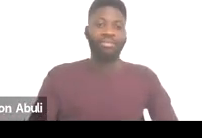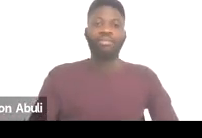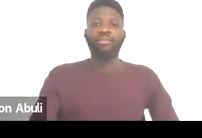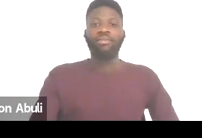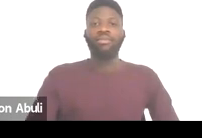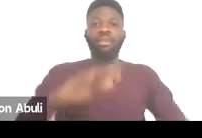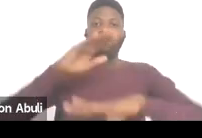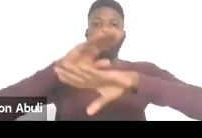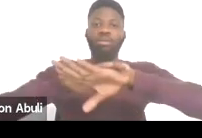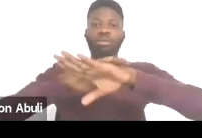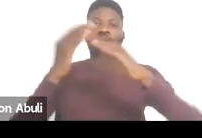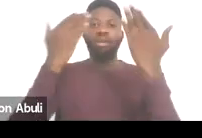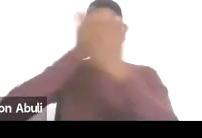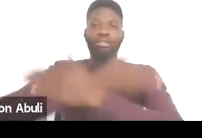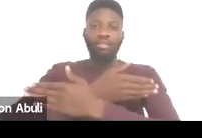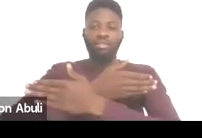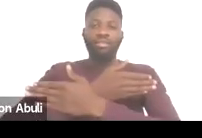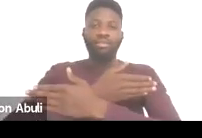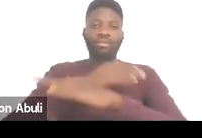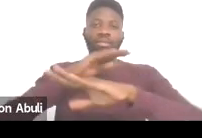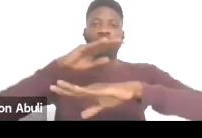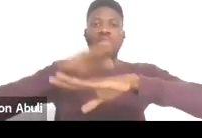Good night. You're teaching us.